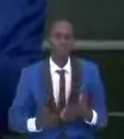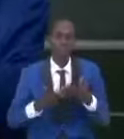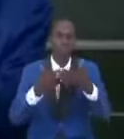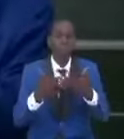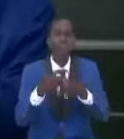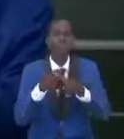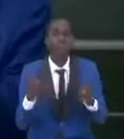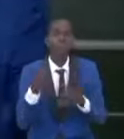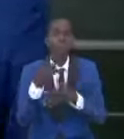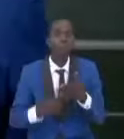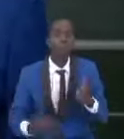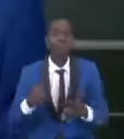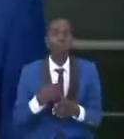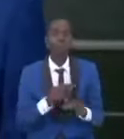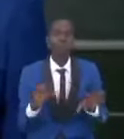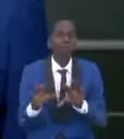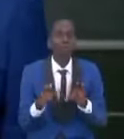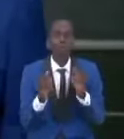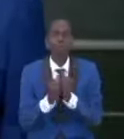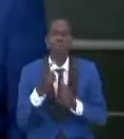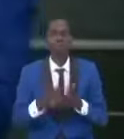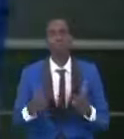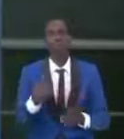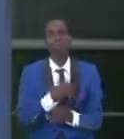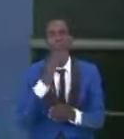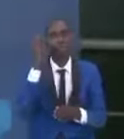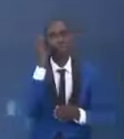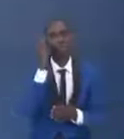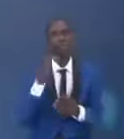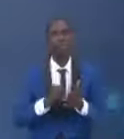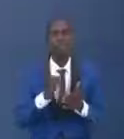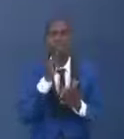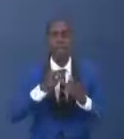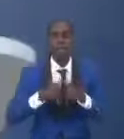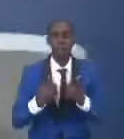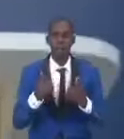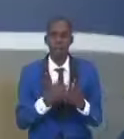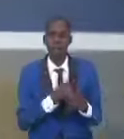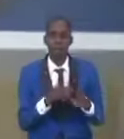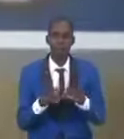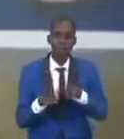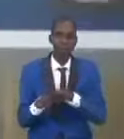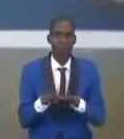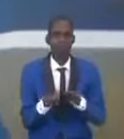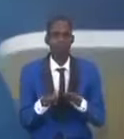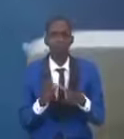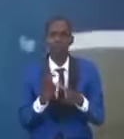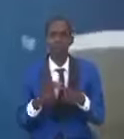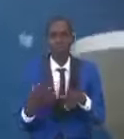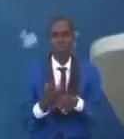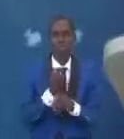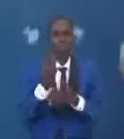we do with what we hear. It is how we act on what we hear.